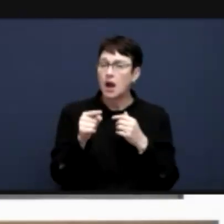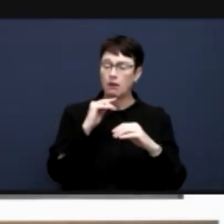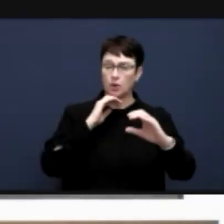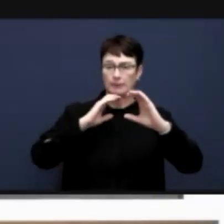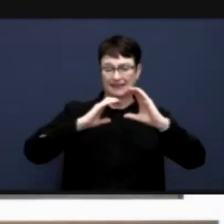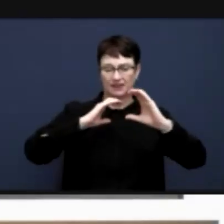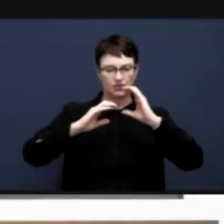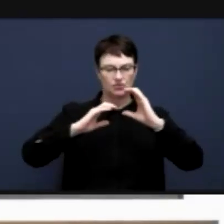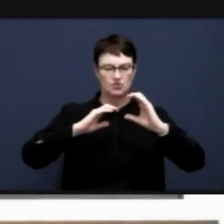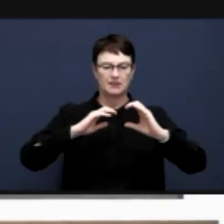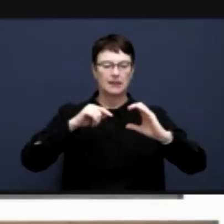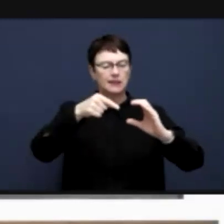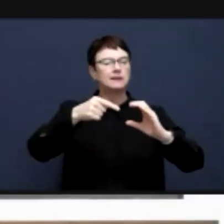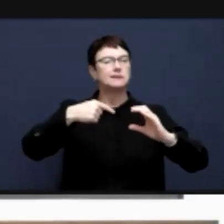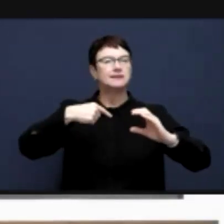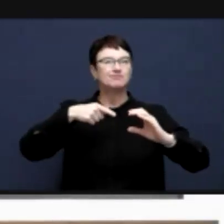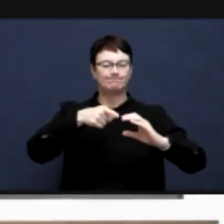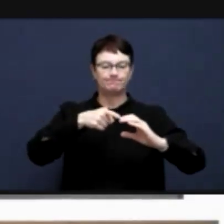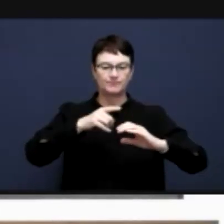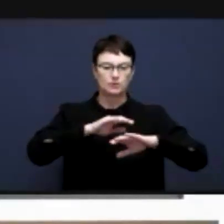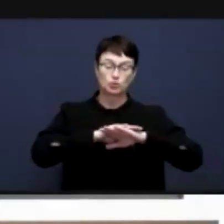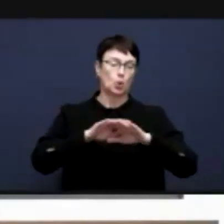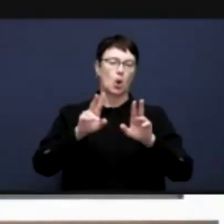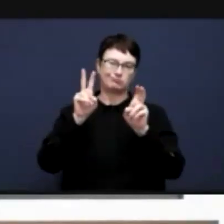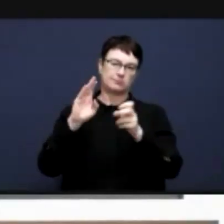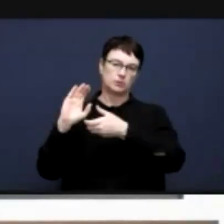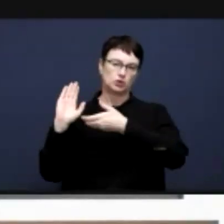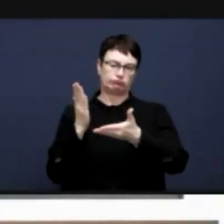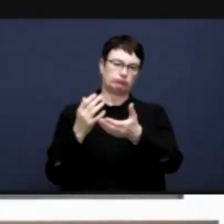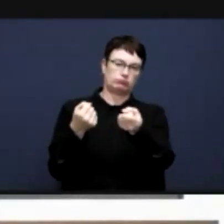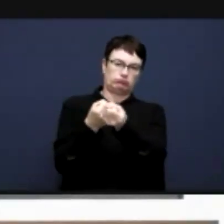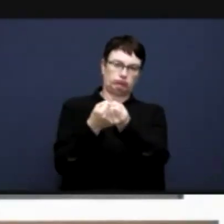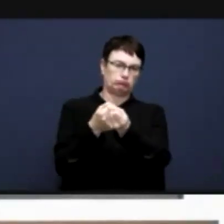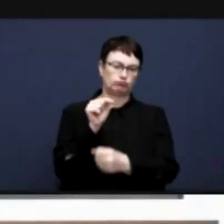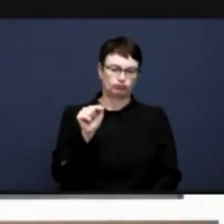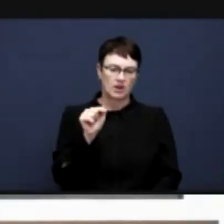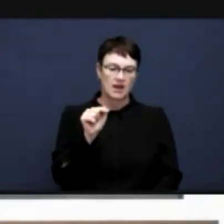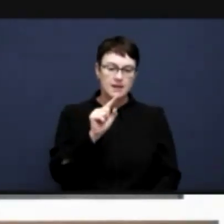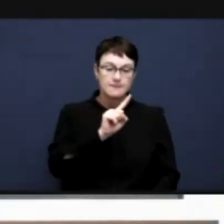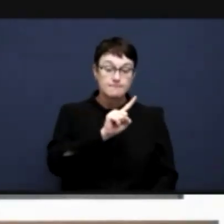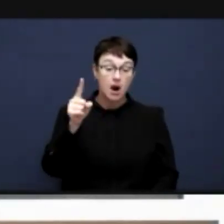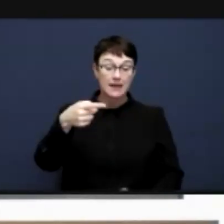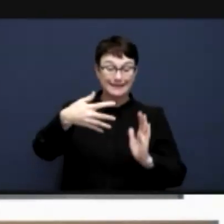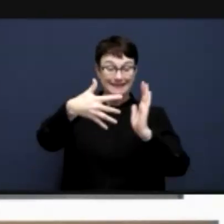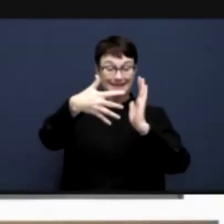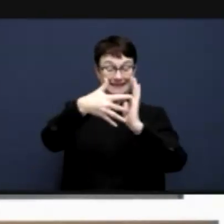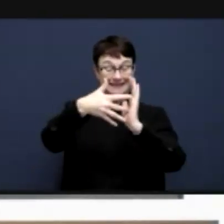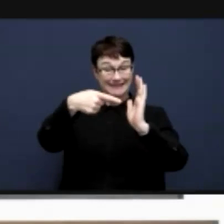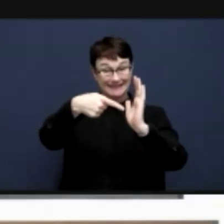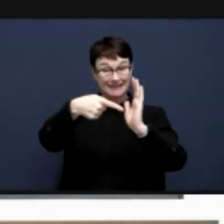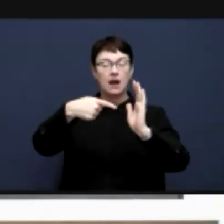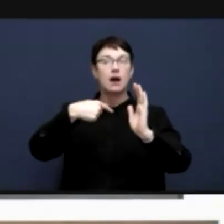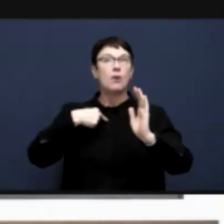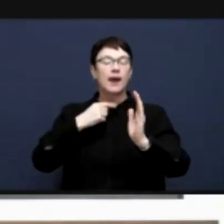it before, but it's about electronic documentation provided by the support service. And the testing method we recommend is to launch